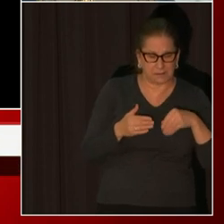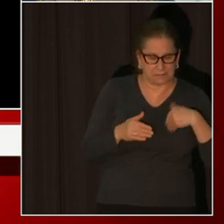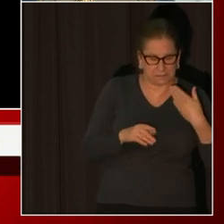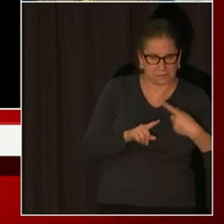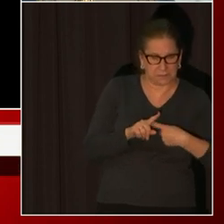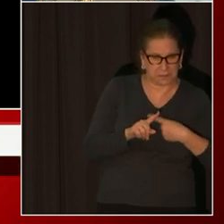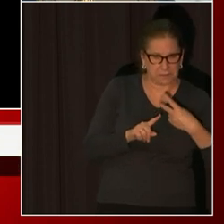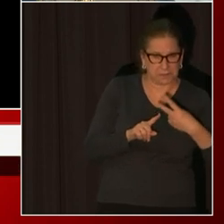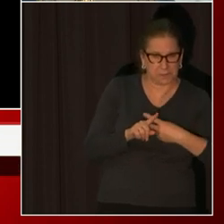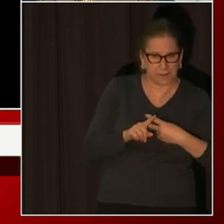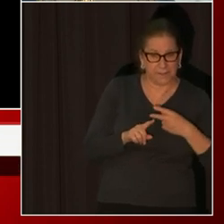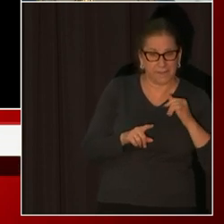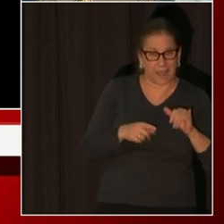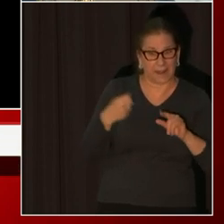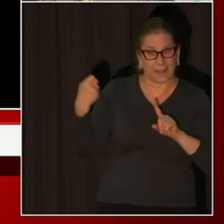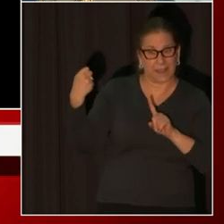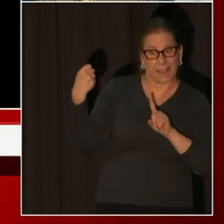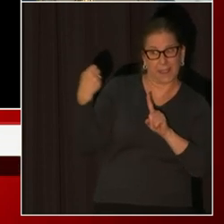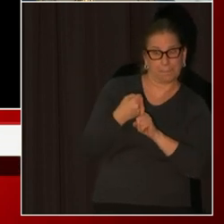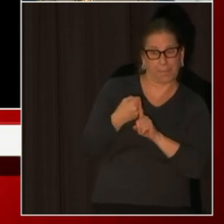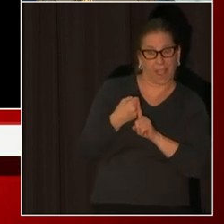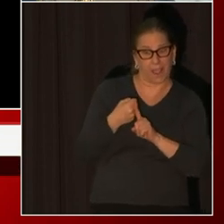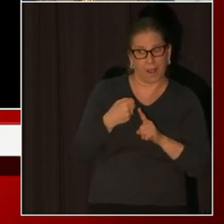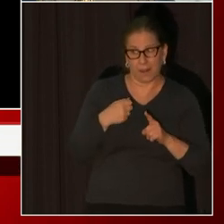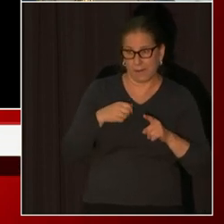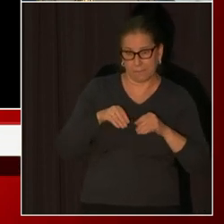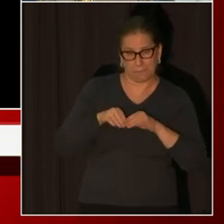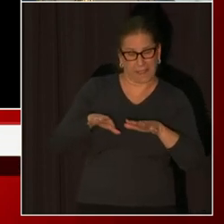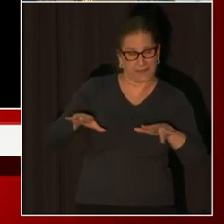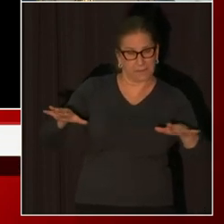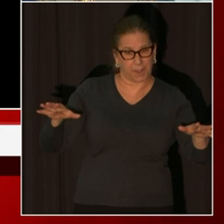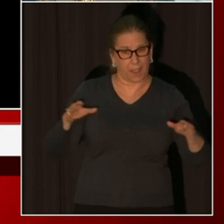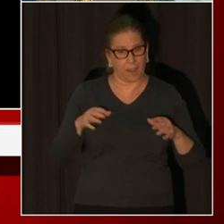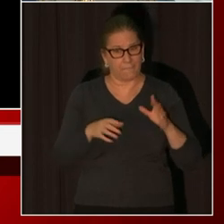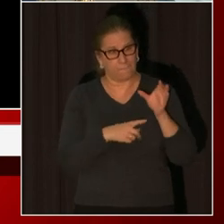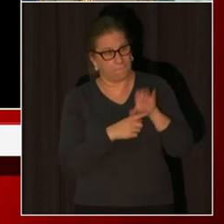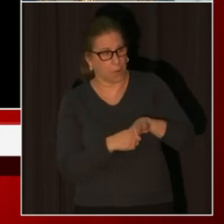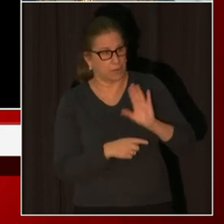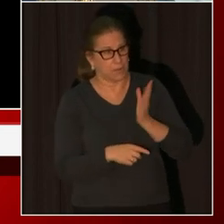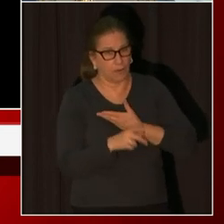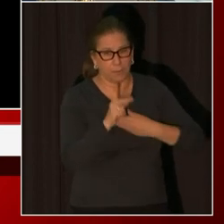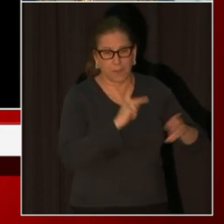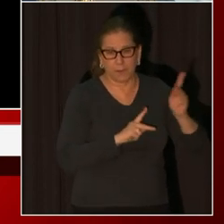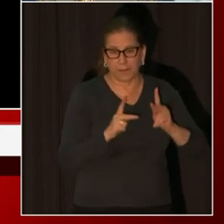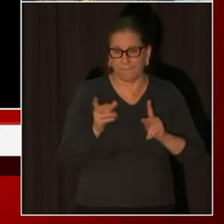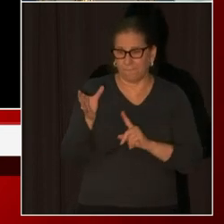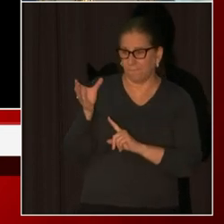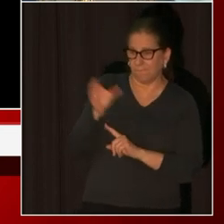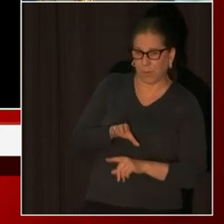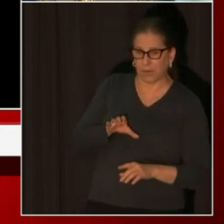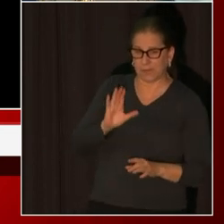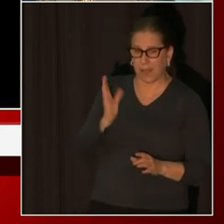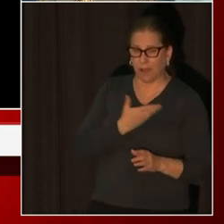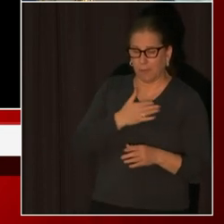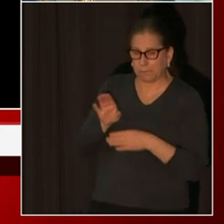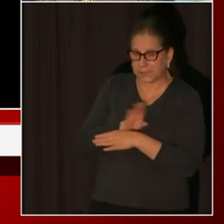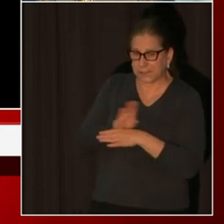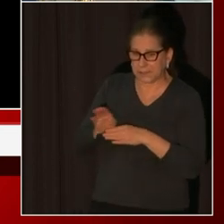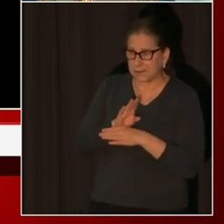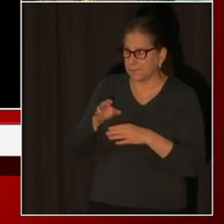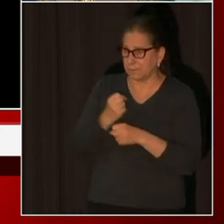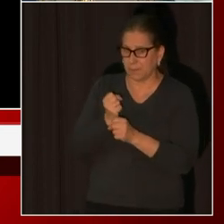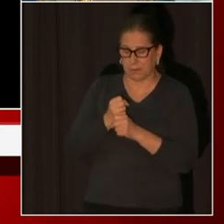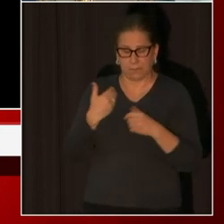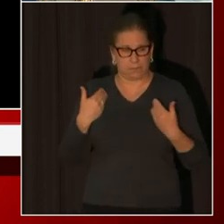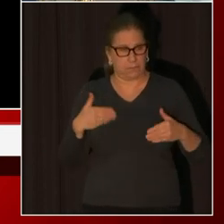residents and businesses to make very difficult spending decisions, DC government has had to do the